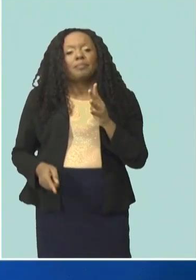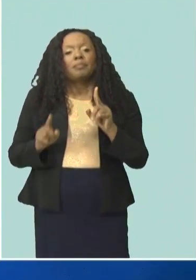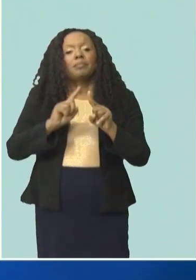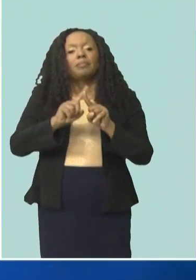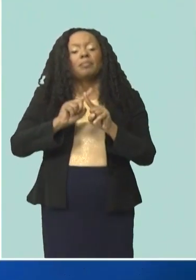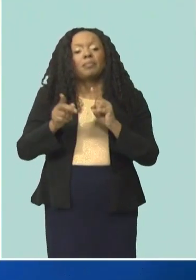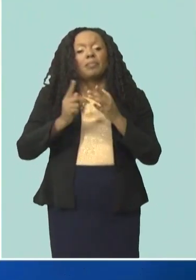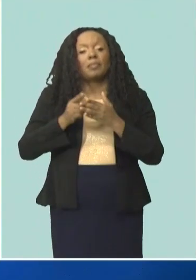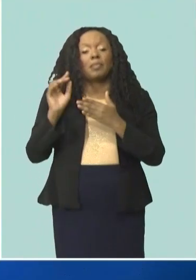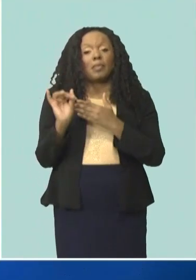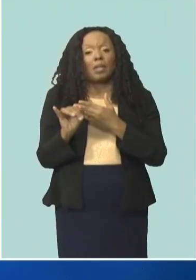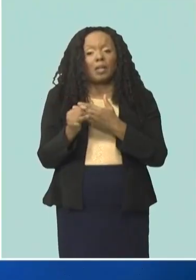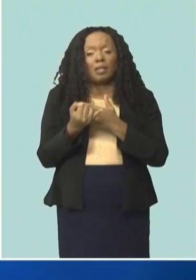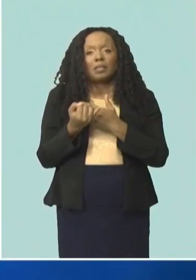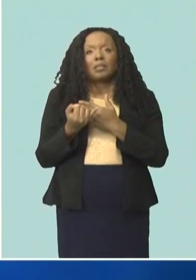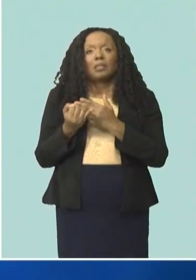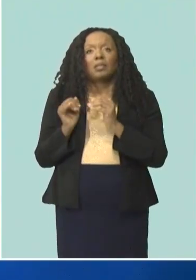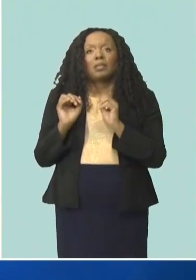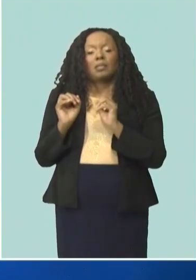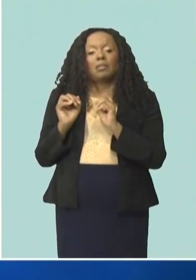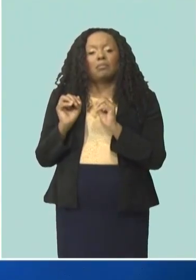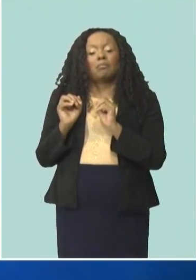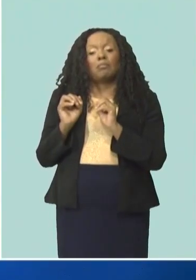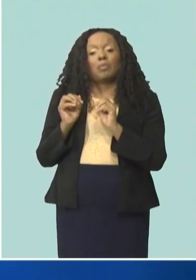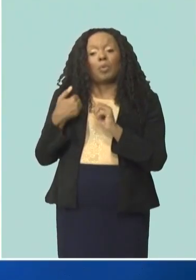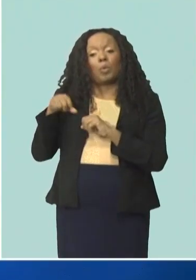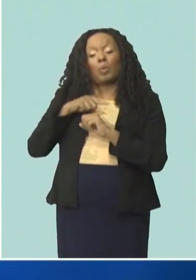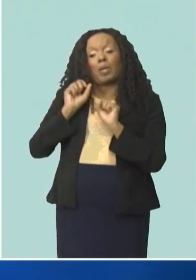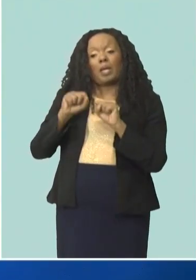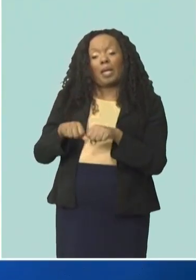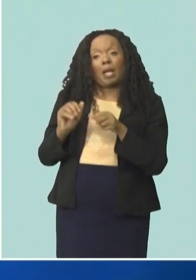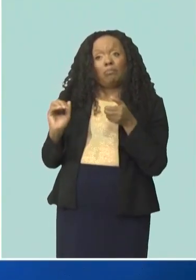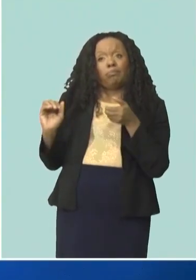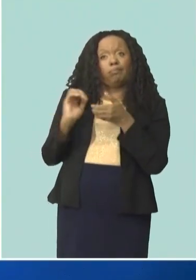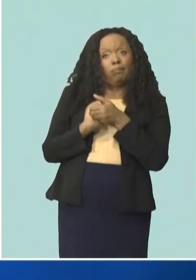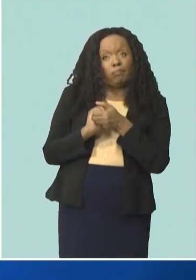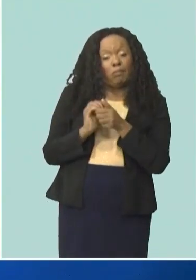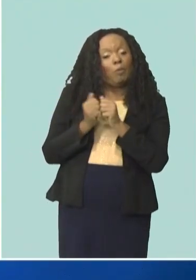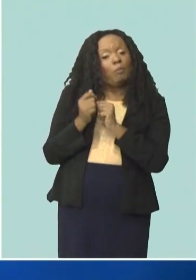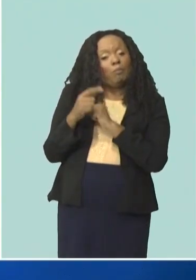figure can be shared or that the ministry can pilot that they find